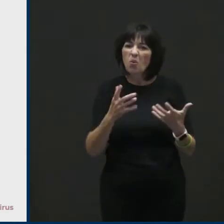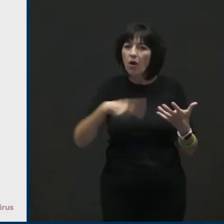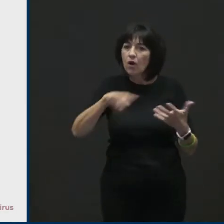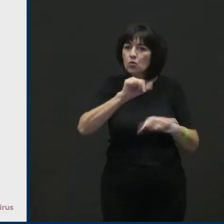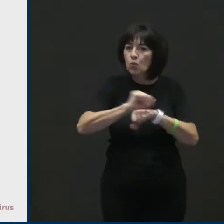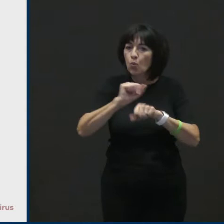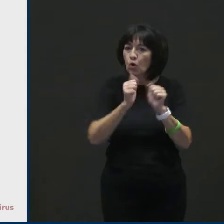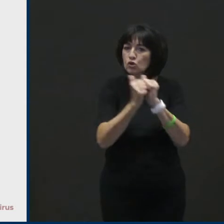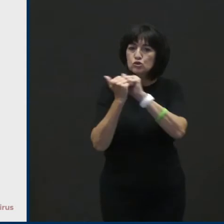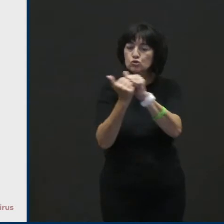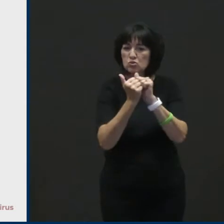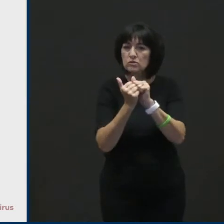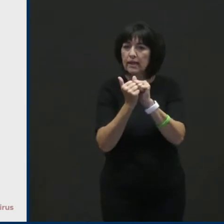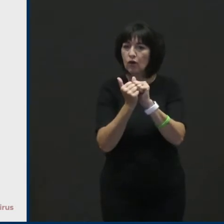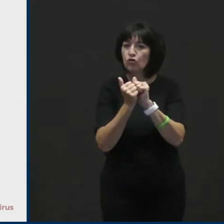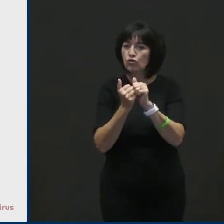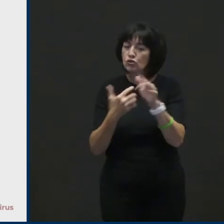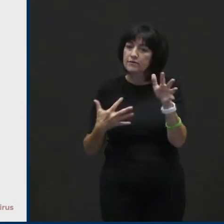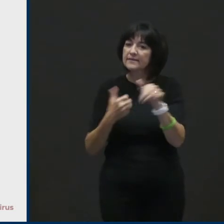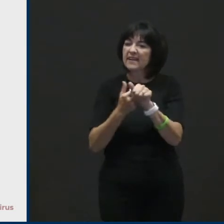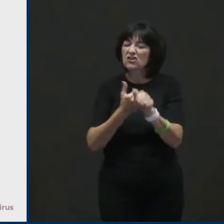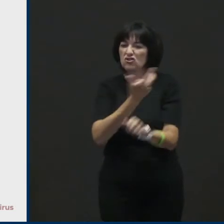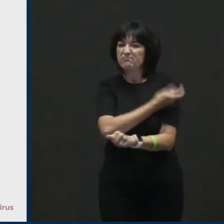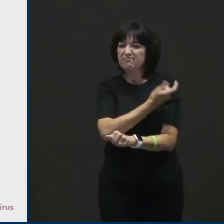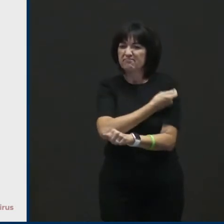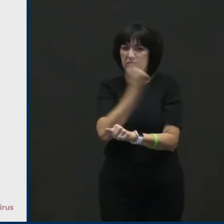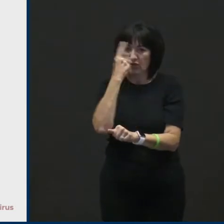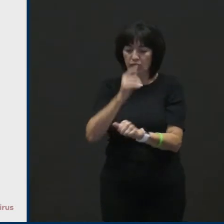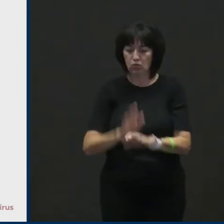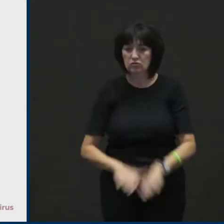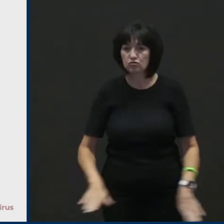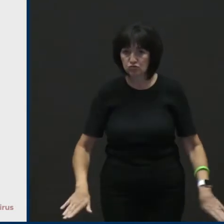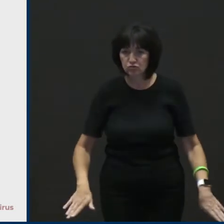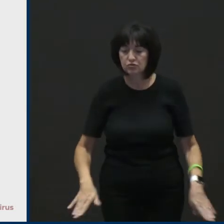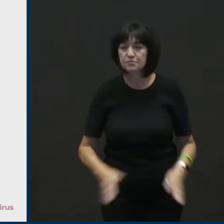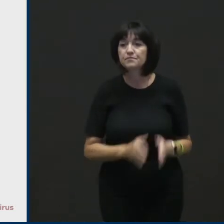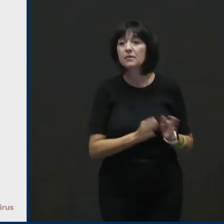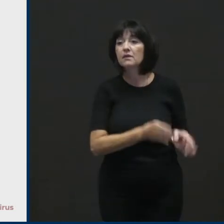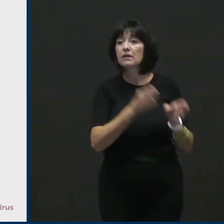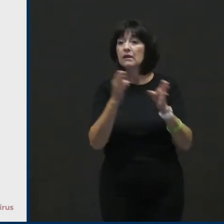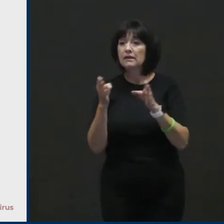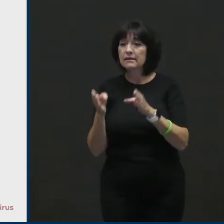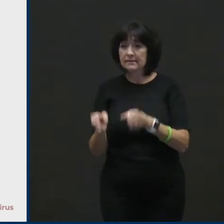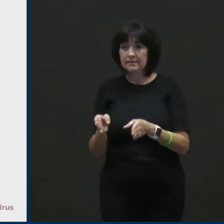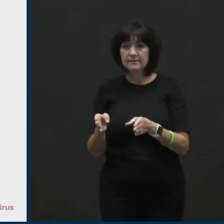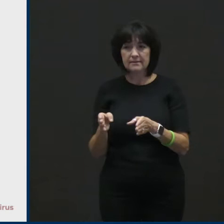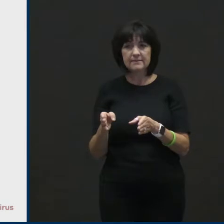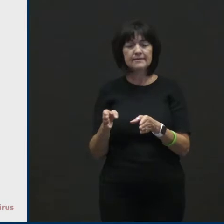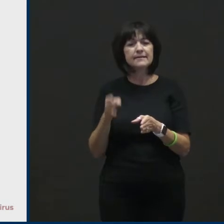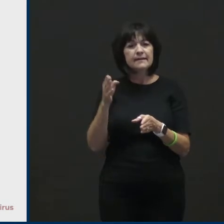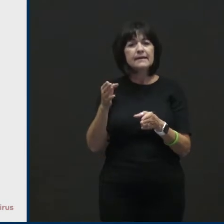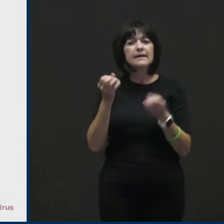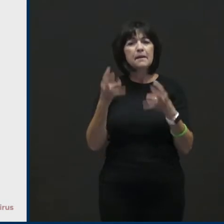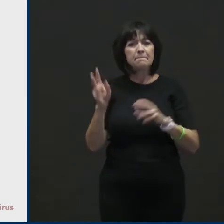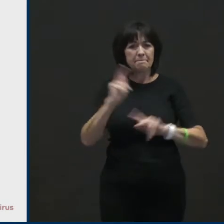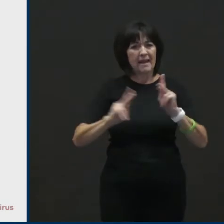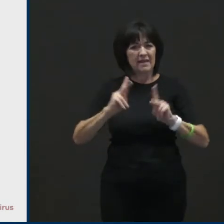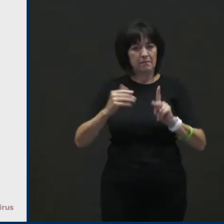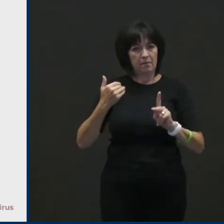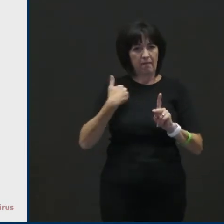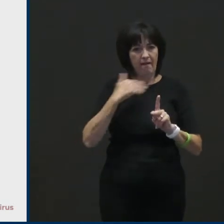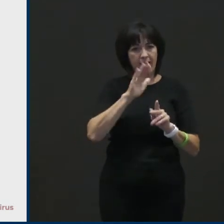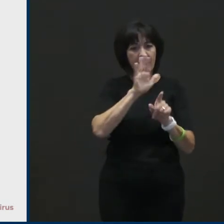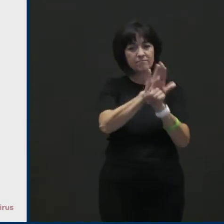of chronic disease during COVID-19. We've had concerns that because of such